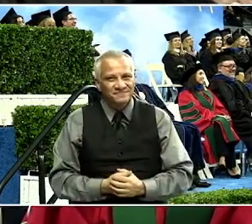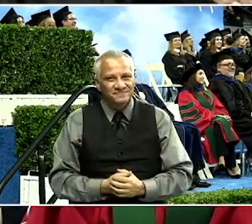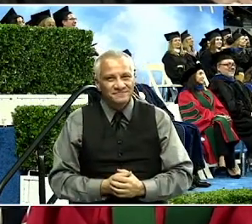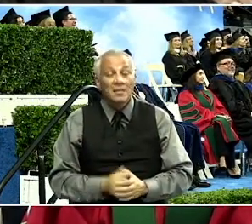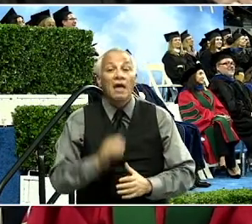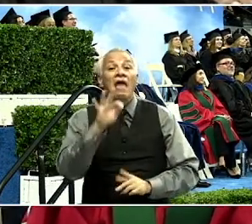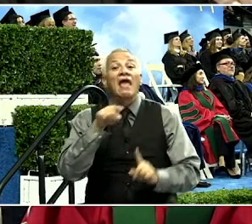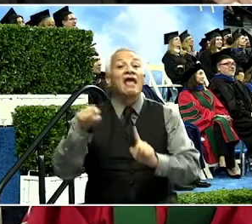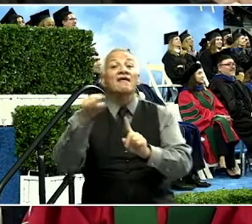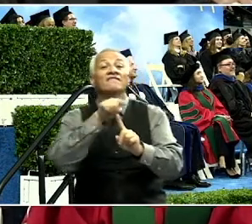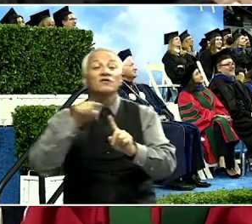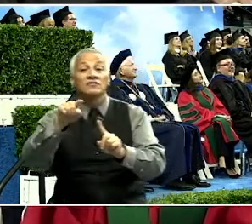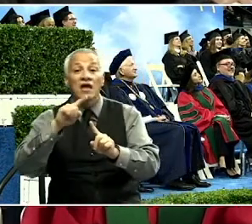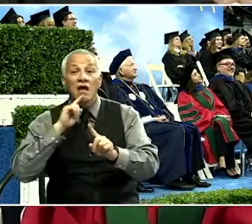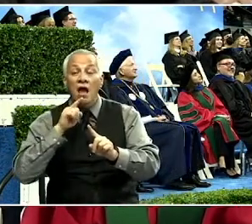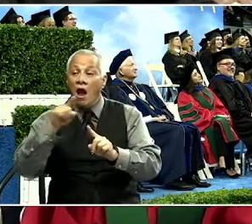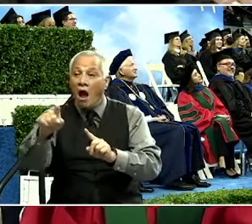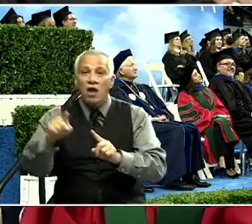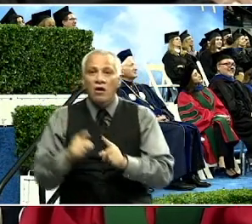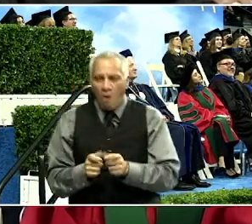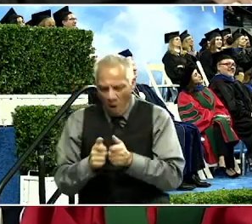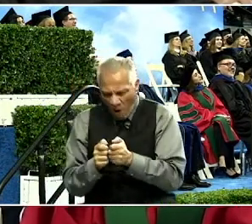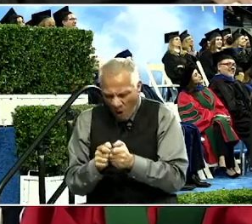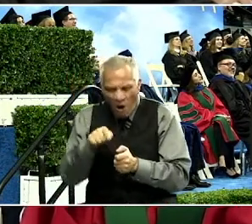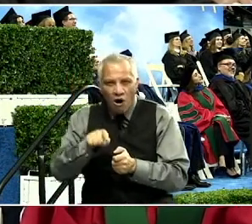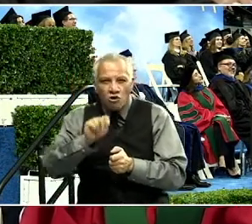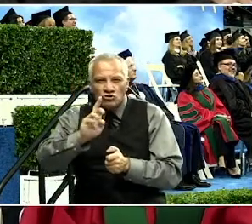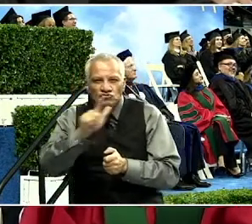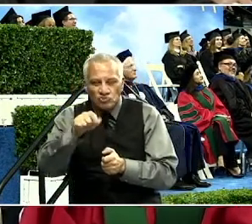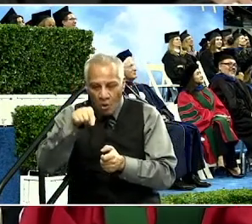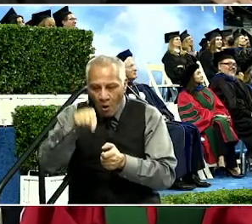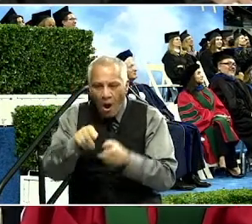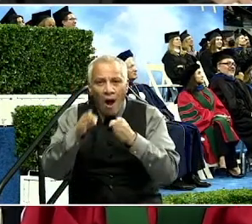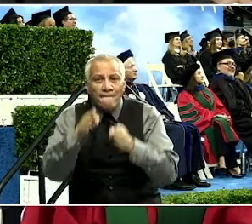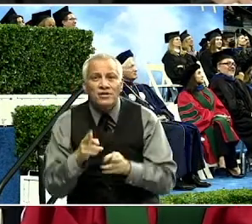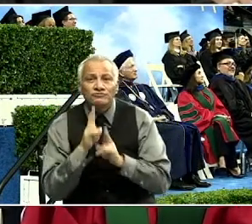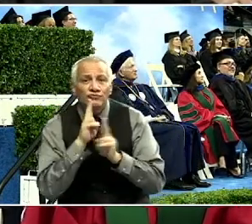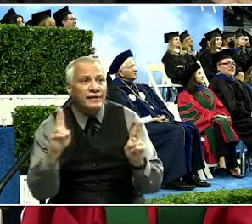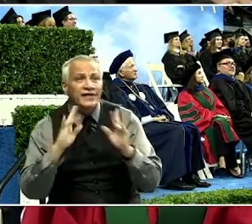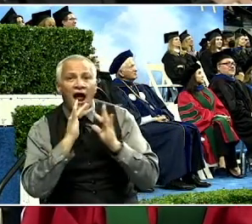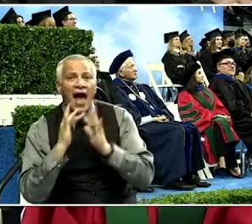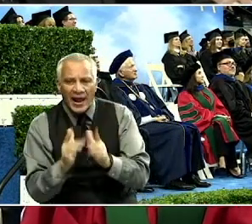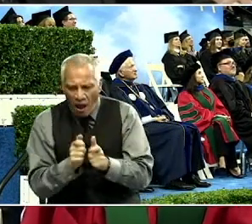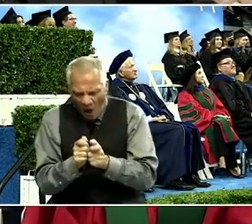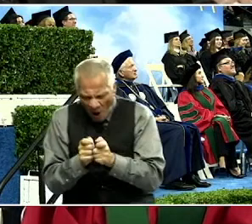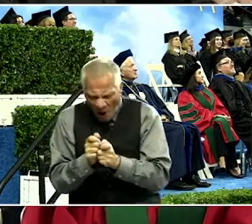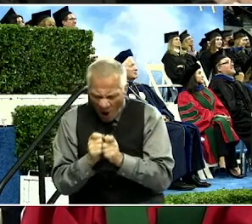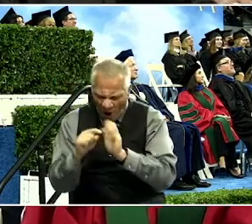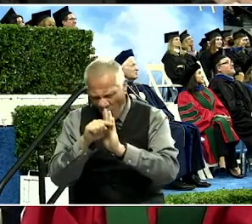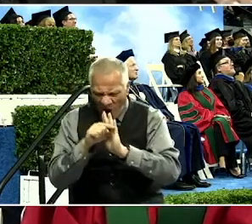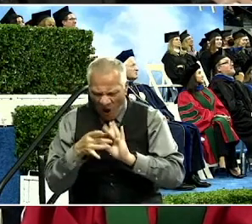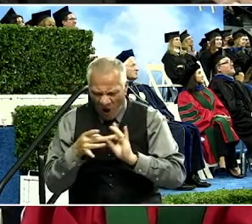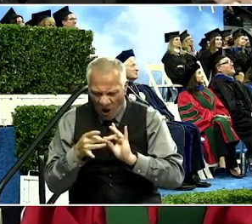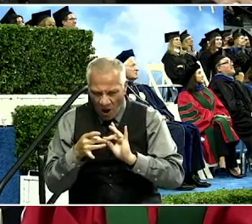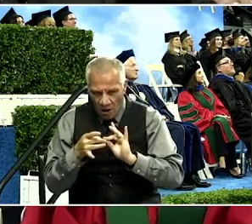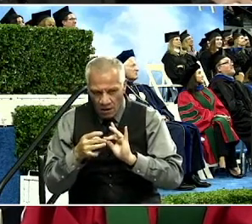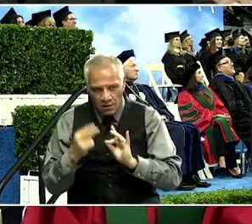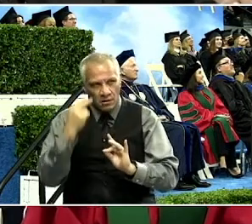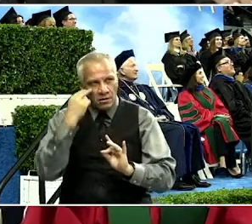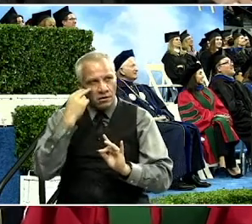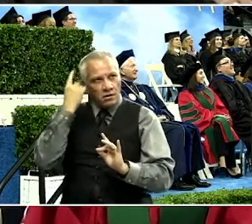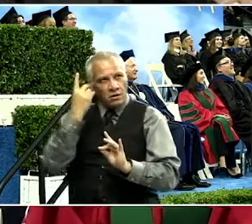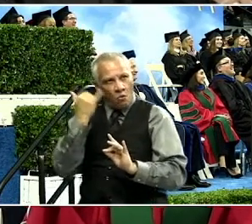If you find yourself anonymously trolling an innocent person on the internet, stop and ask yourself, why am I so